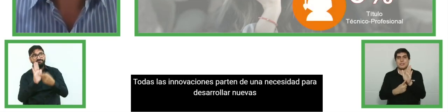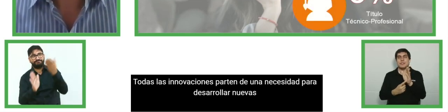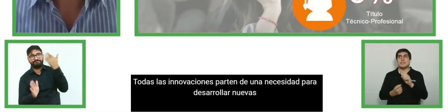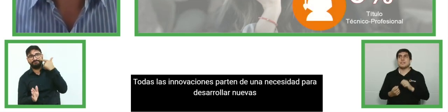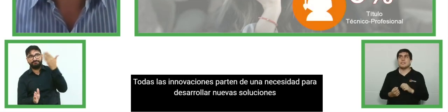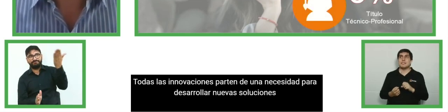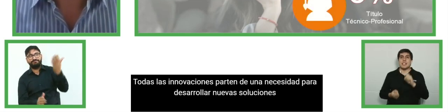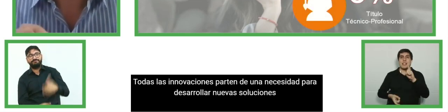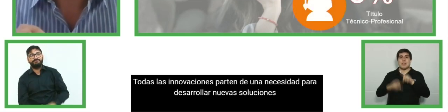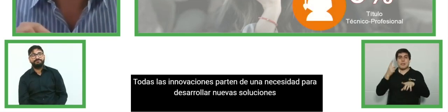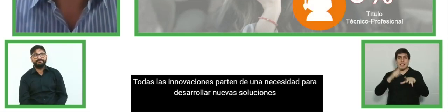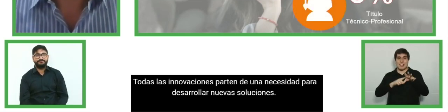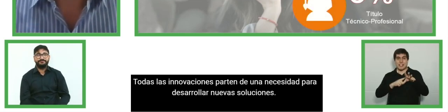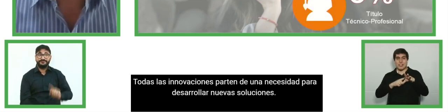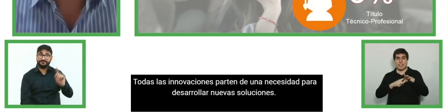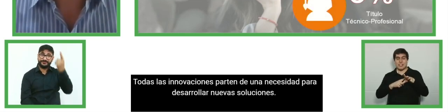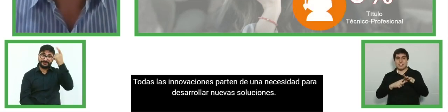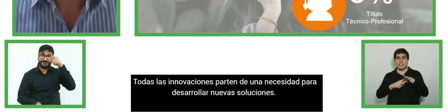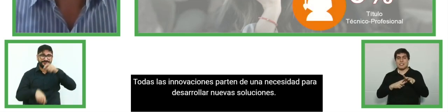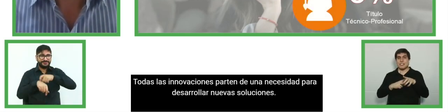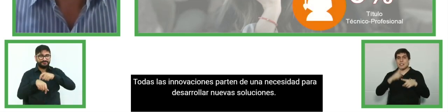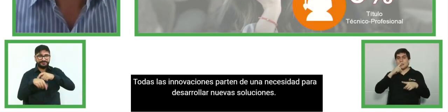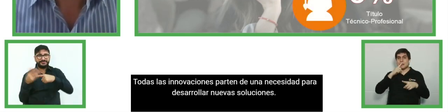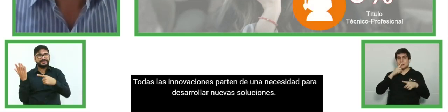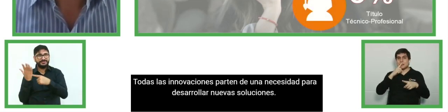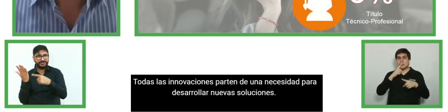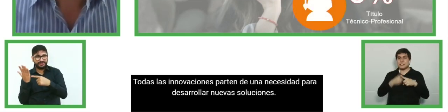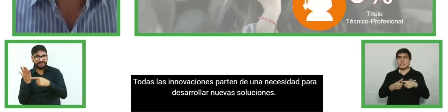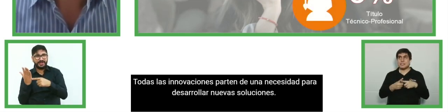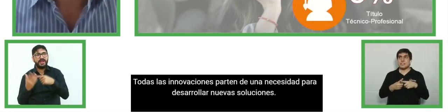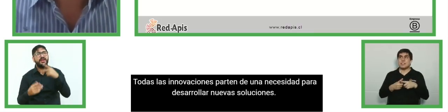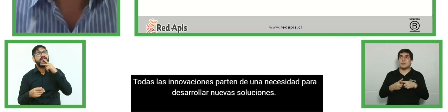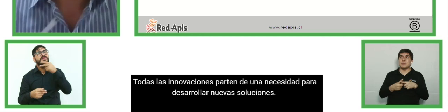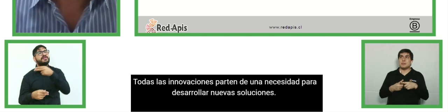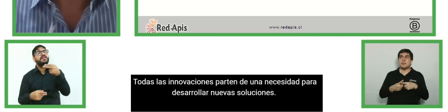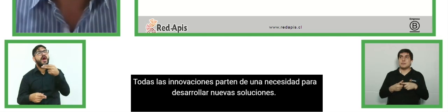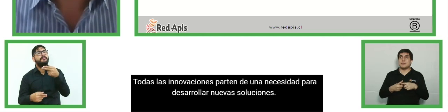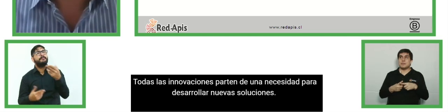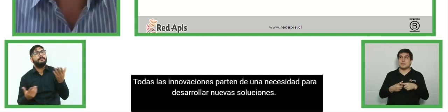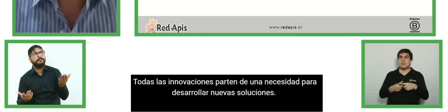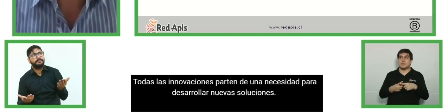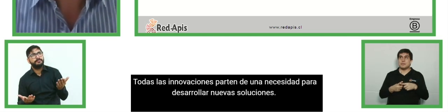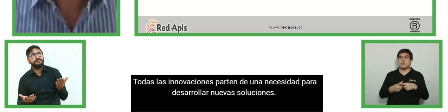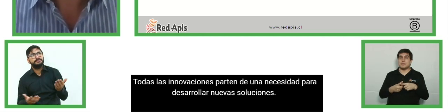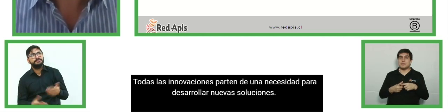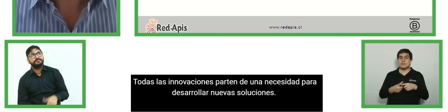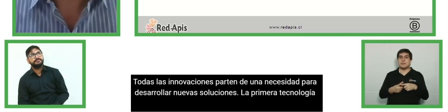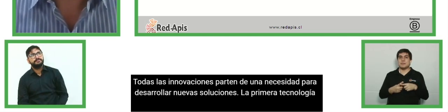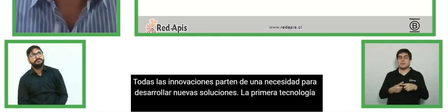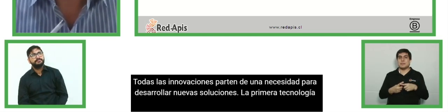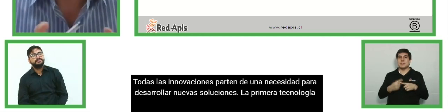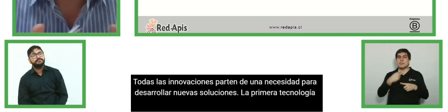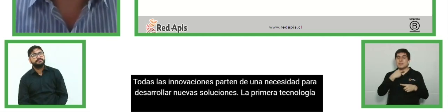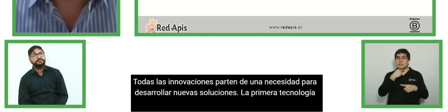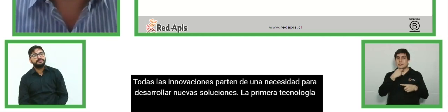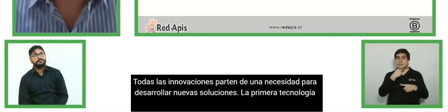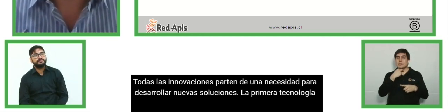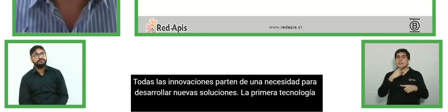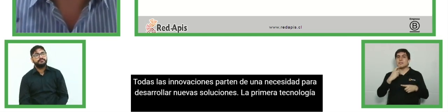of Us. First technology that is, sorry, one more, Transvox. This is a